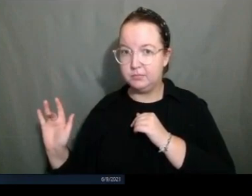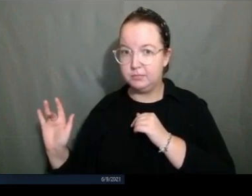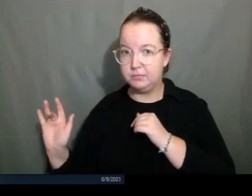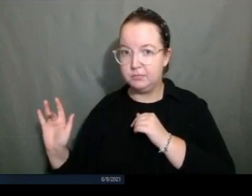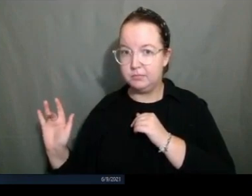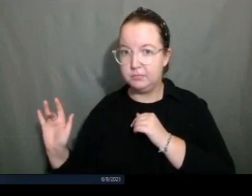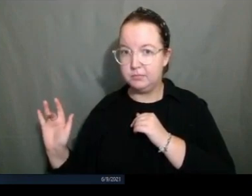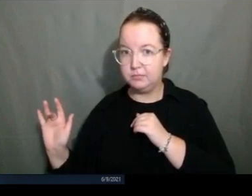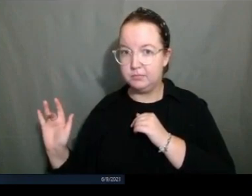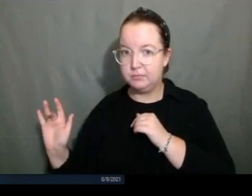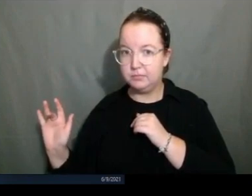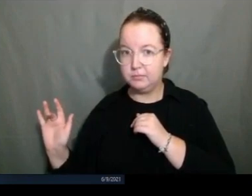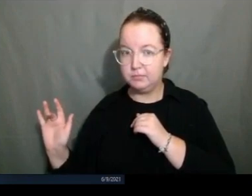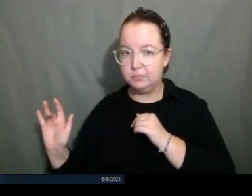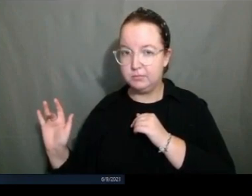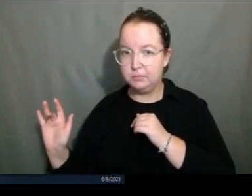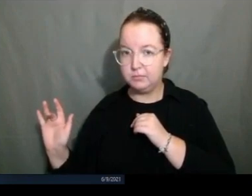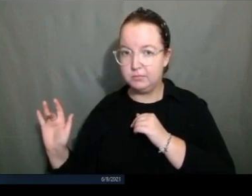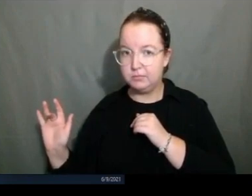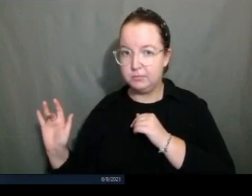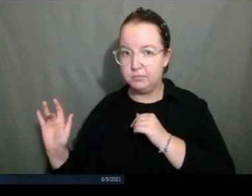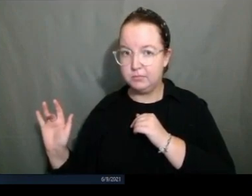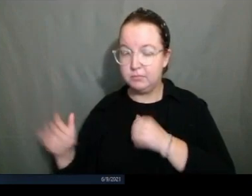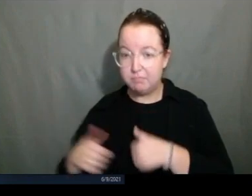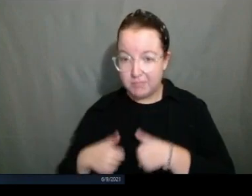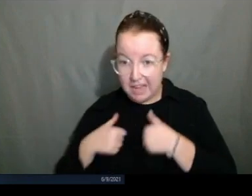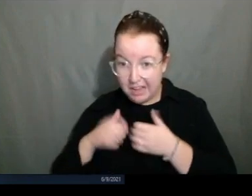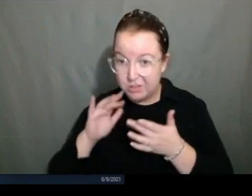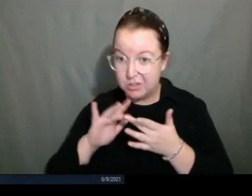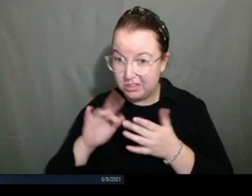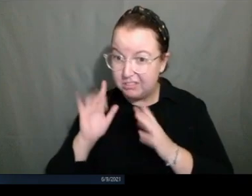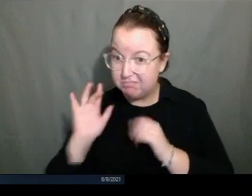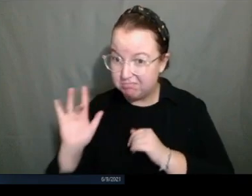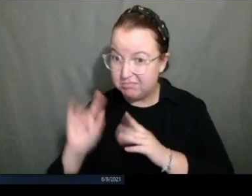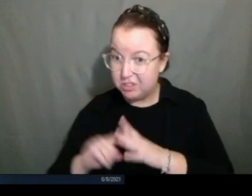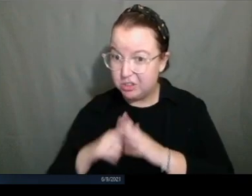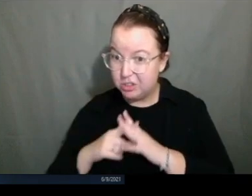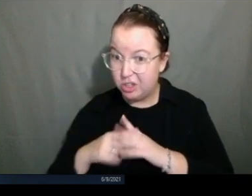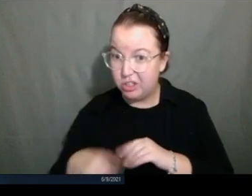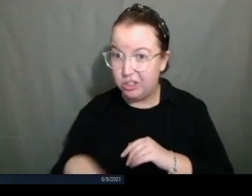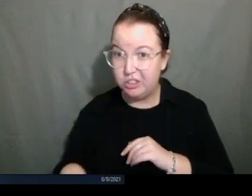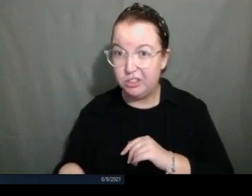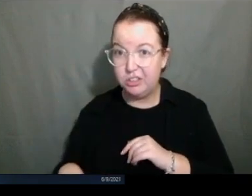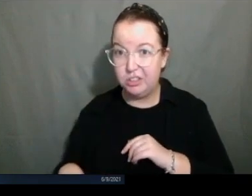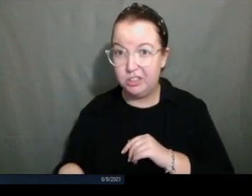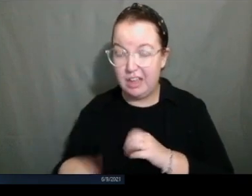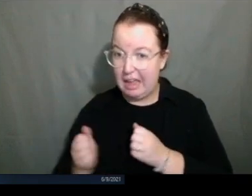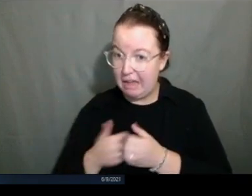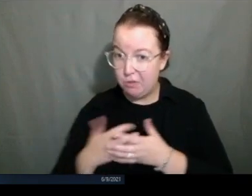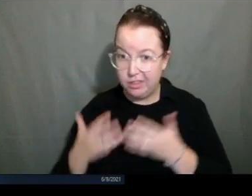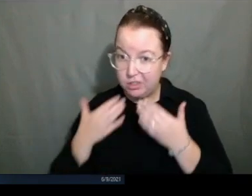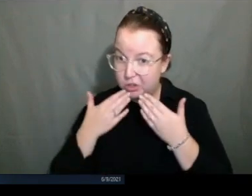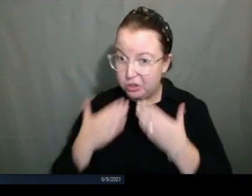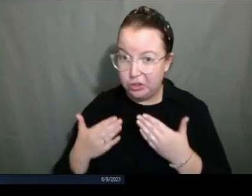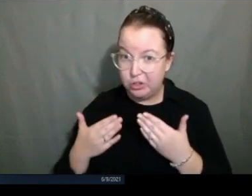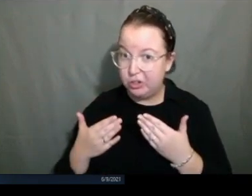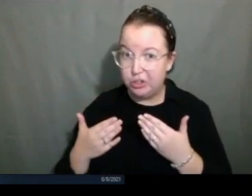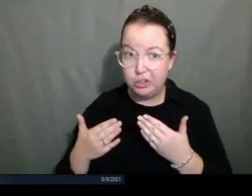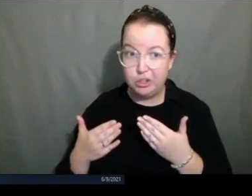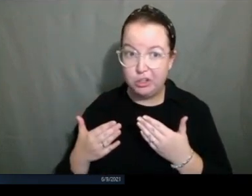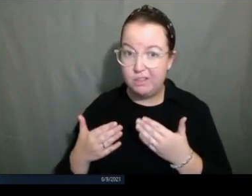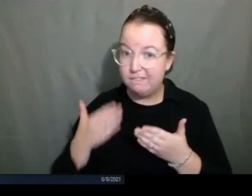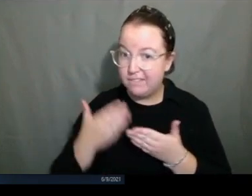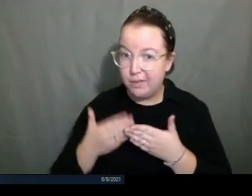start on like the address and contact information. Everything is good there. It asked me to verify my